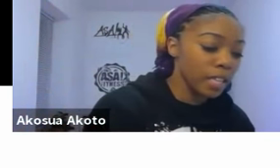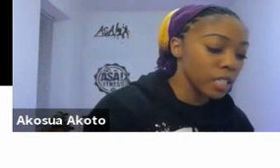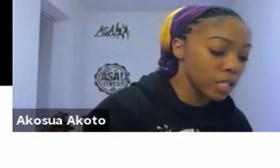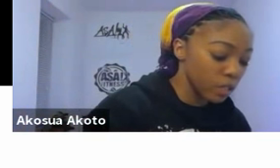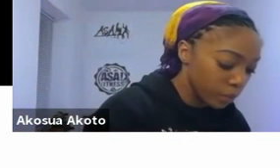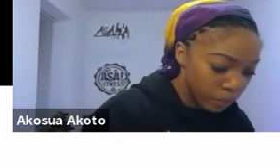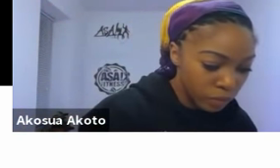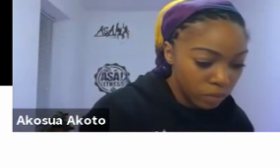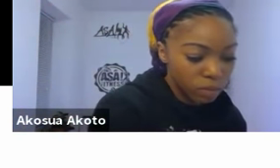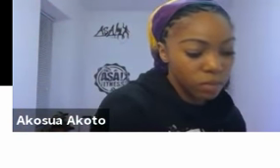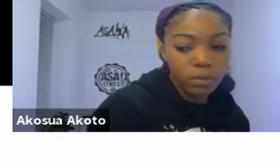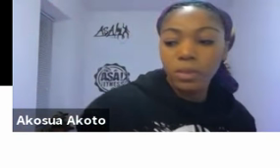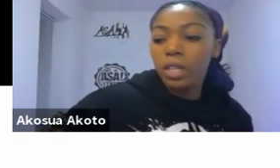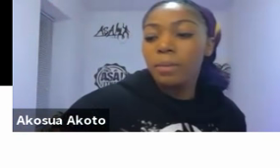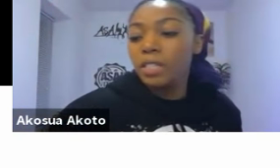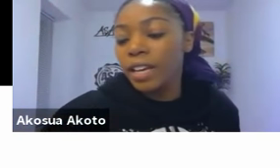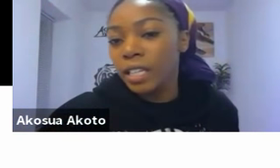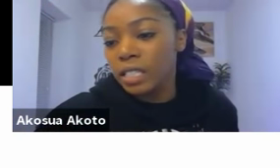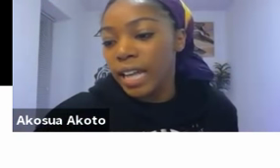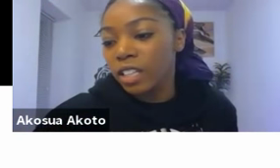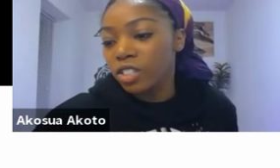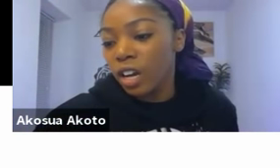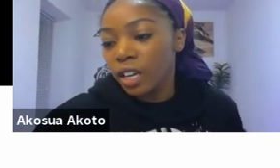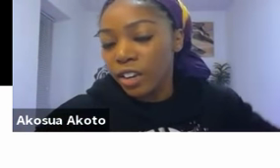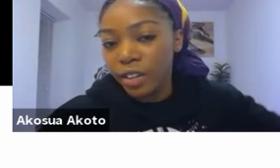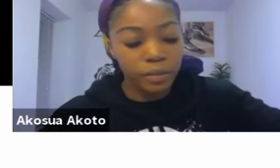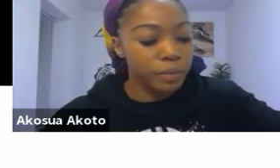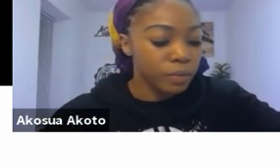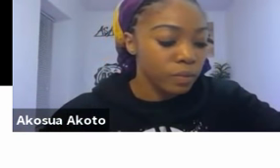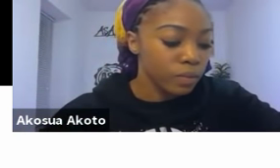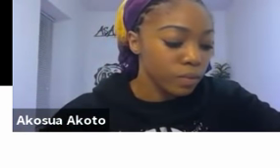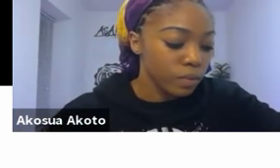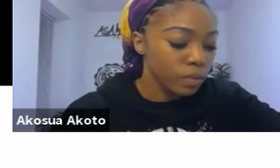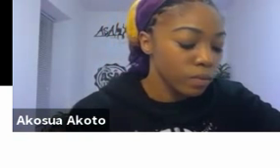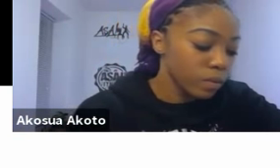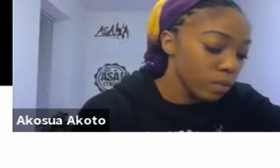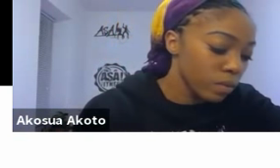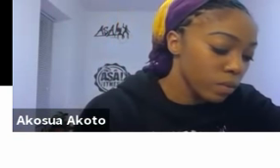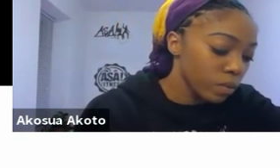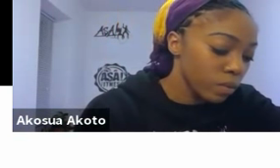gonna play this. Let me see if I can get this loud so y'all can hear it.